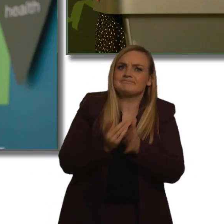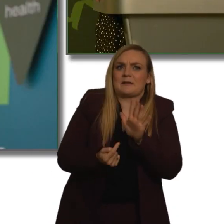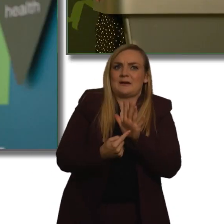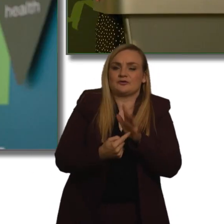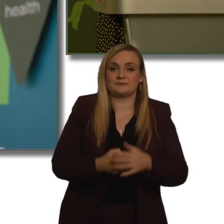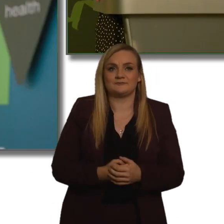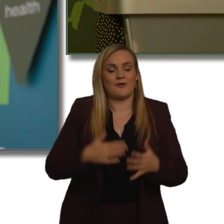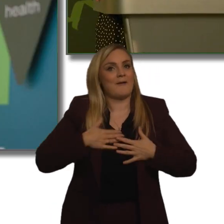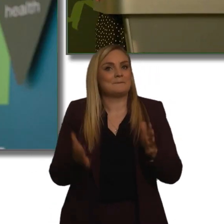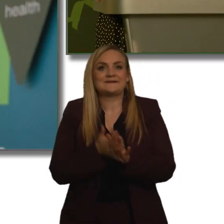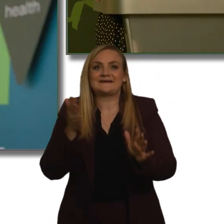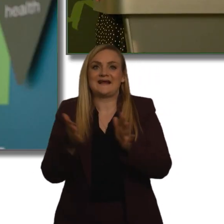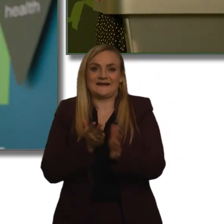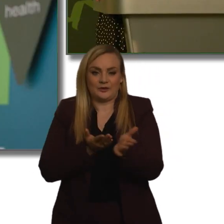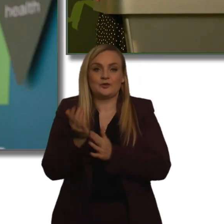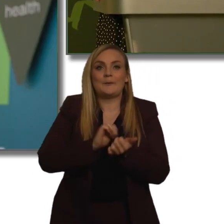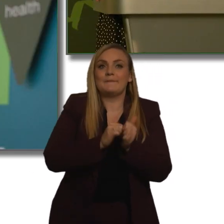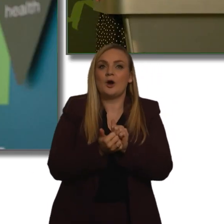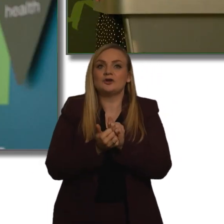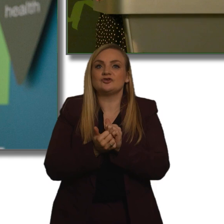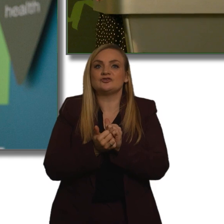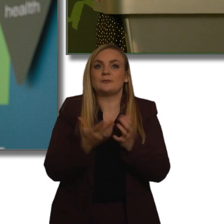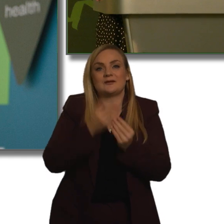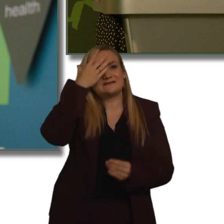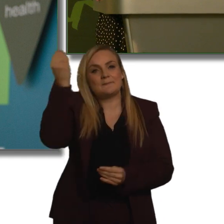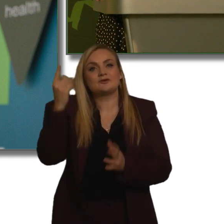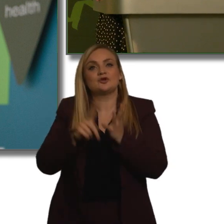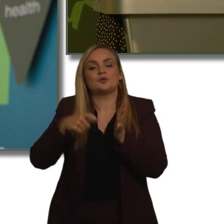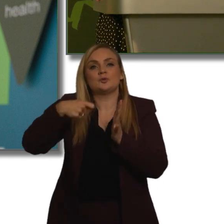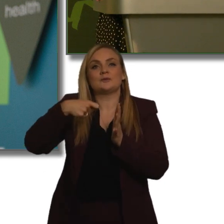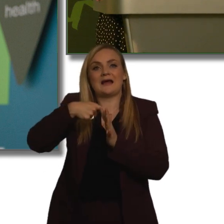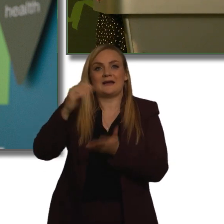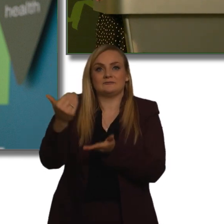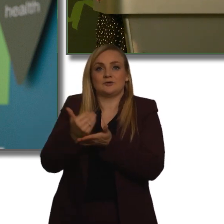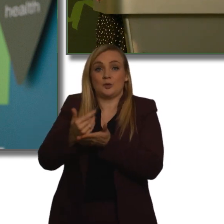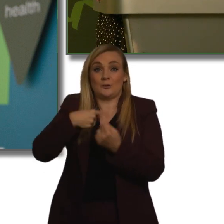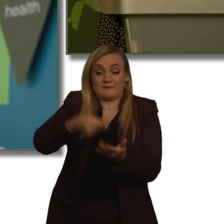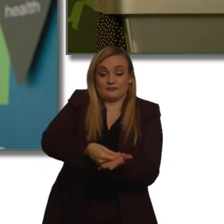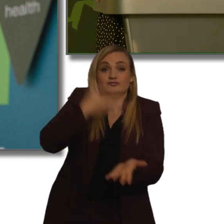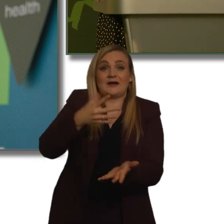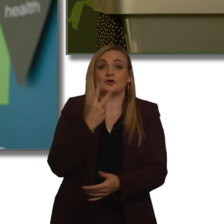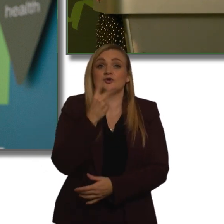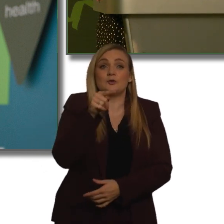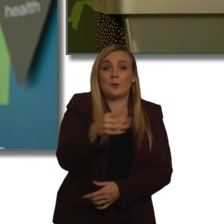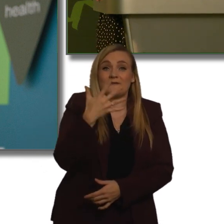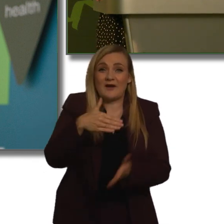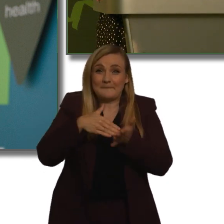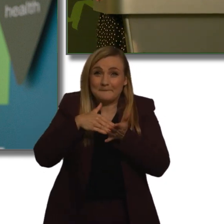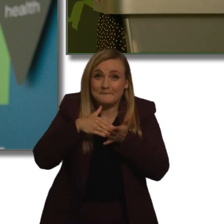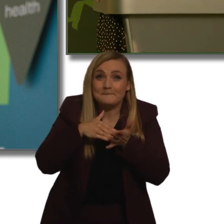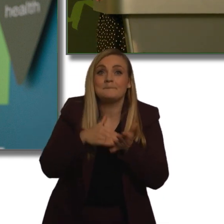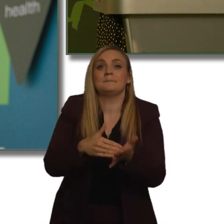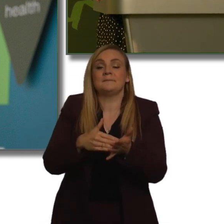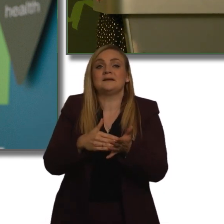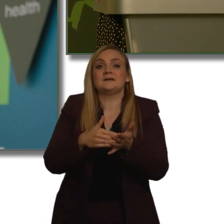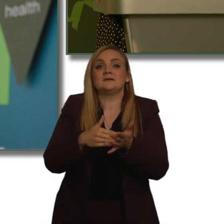I'm delighted that through our partnership with Dementia UK, we've been able to raise more than £2.5 million in the last